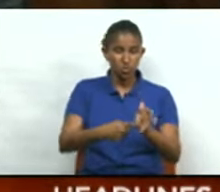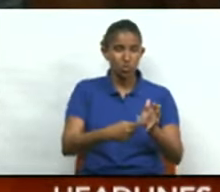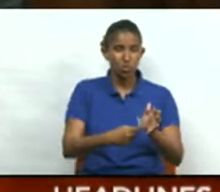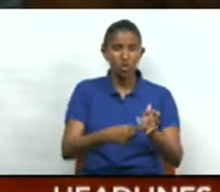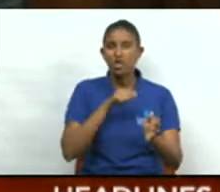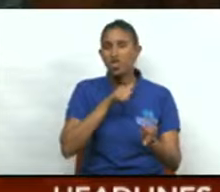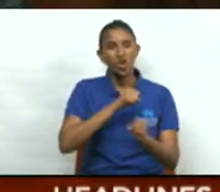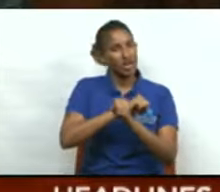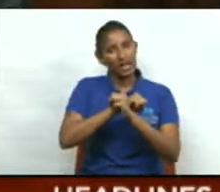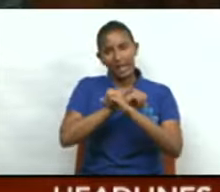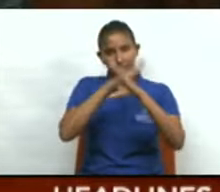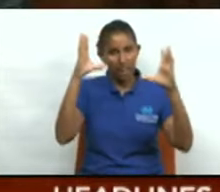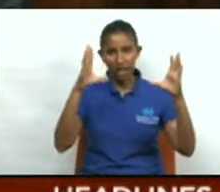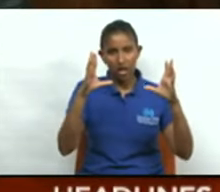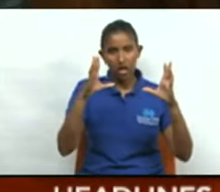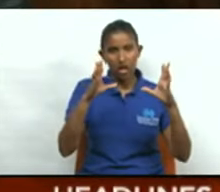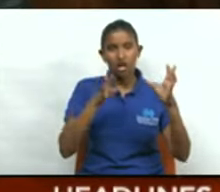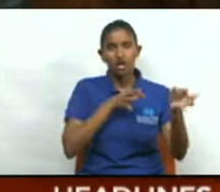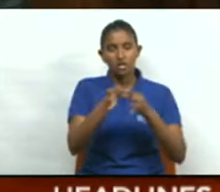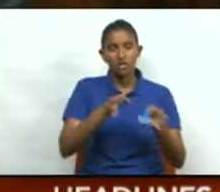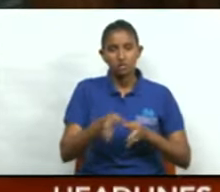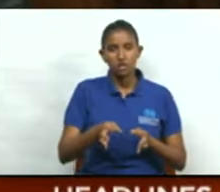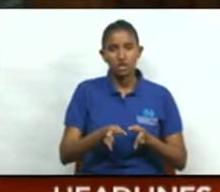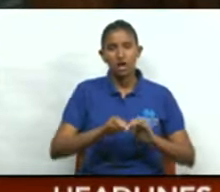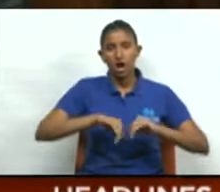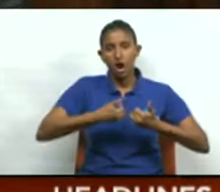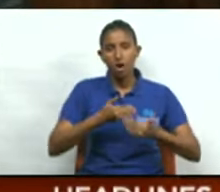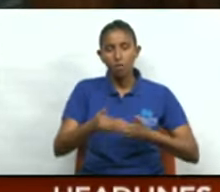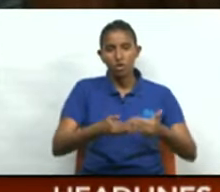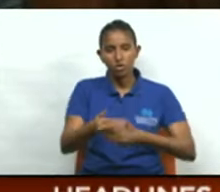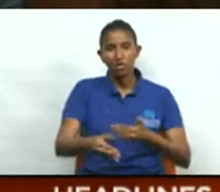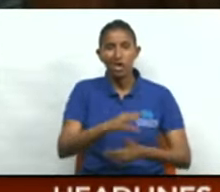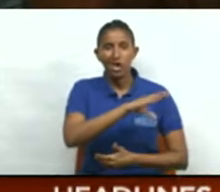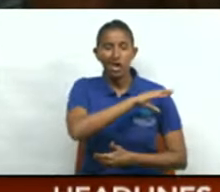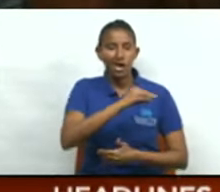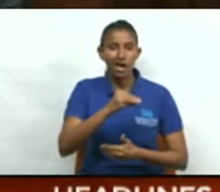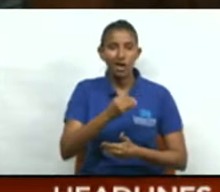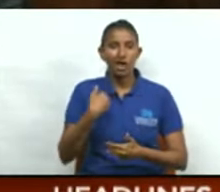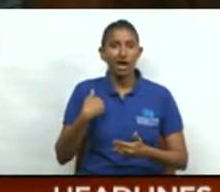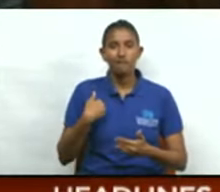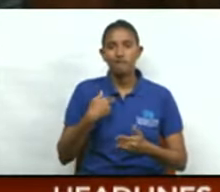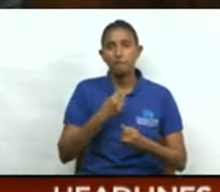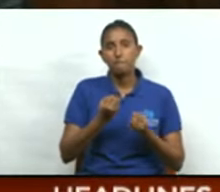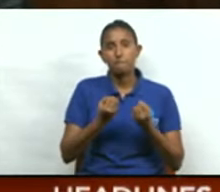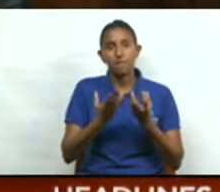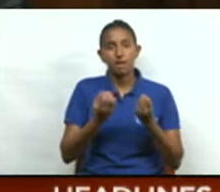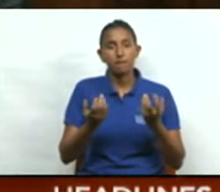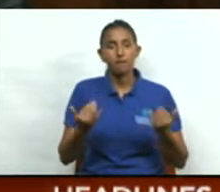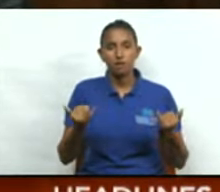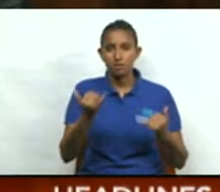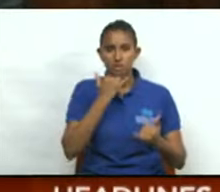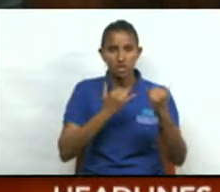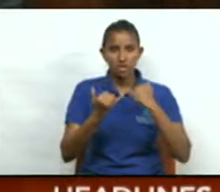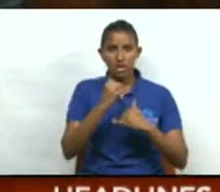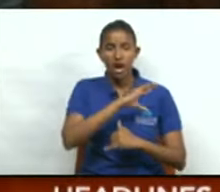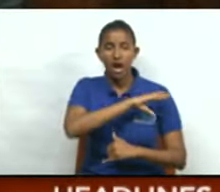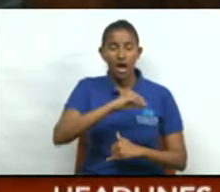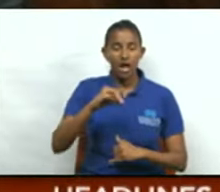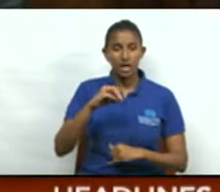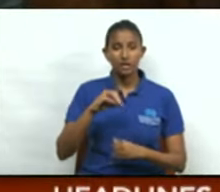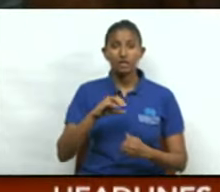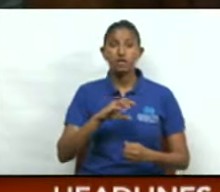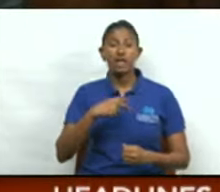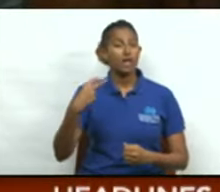methodology, B, replete with internal inconsistencies, C, devoid